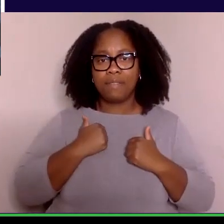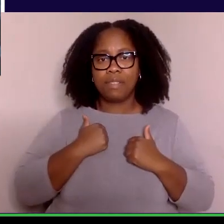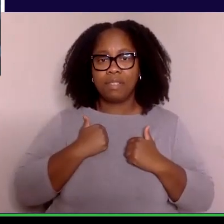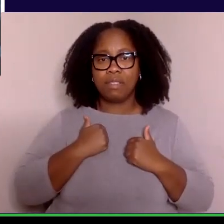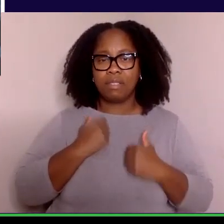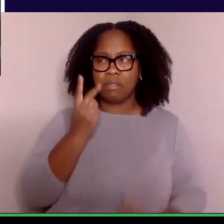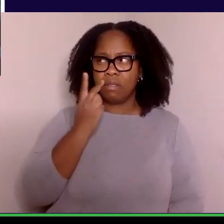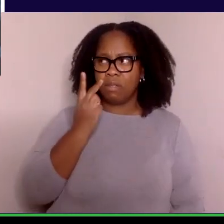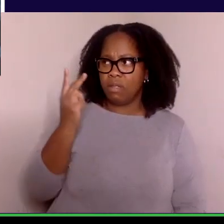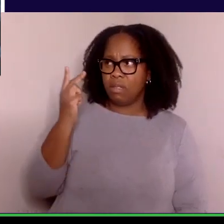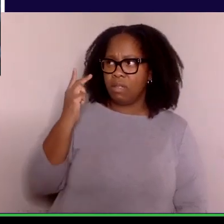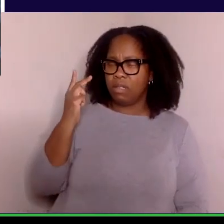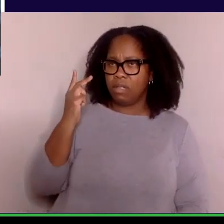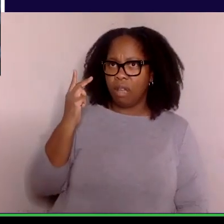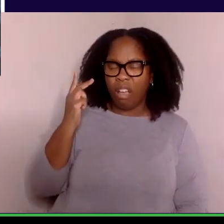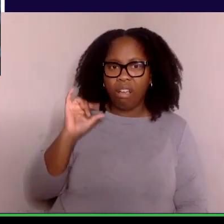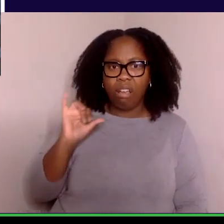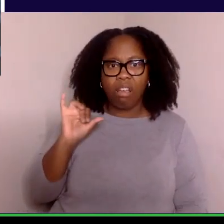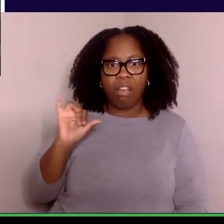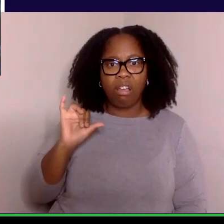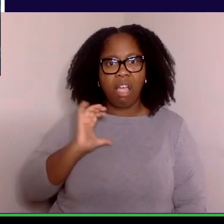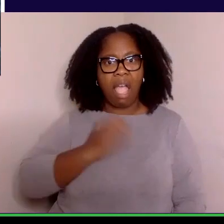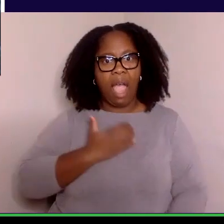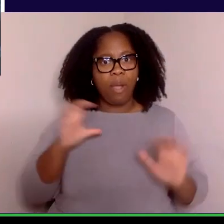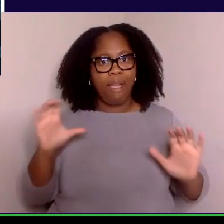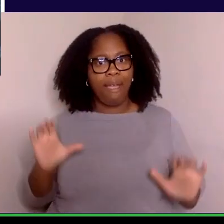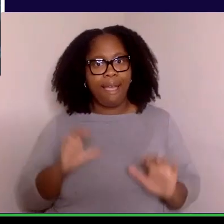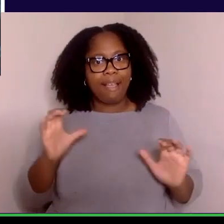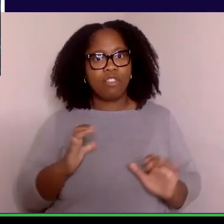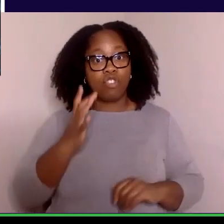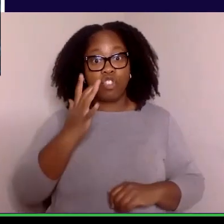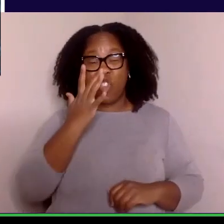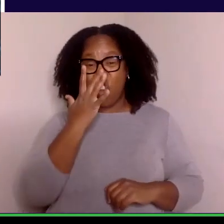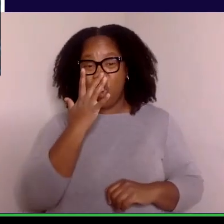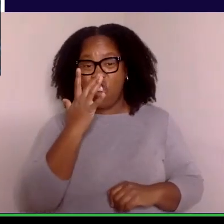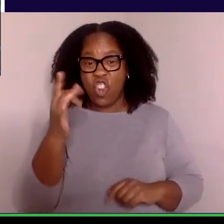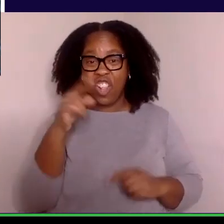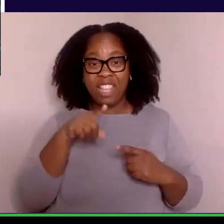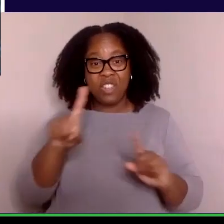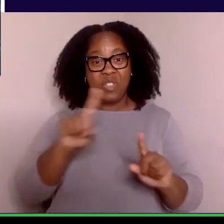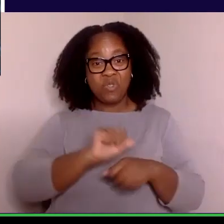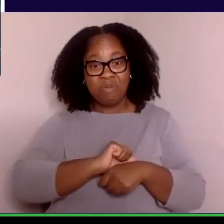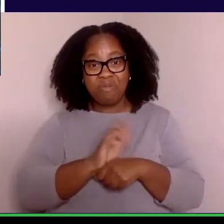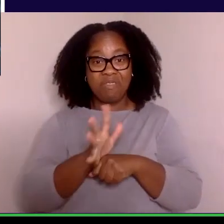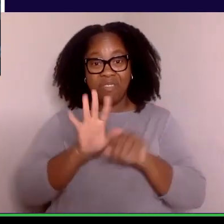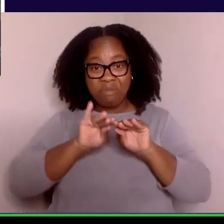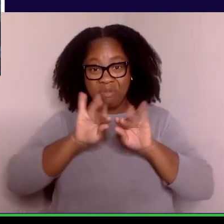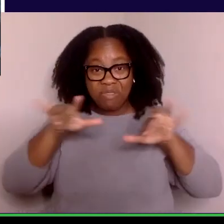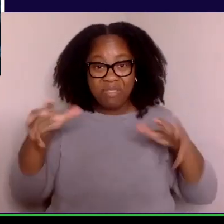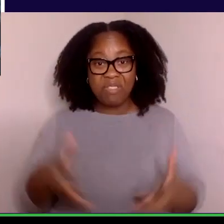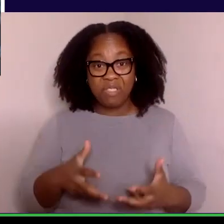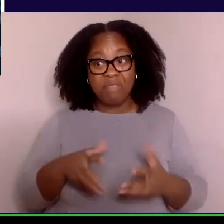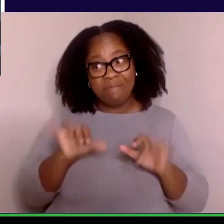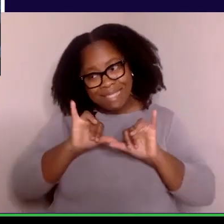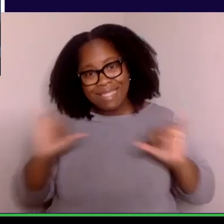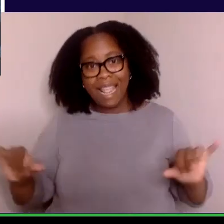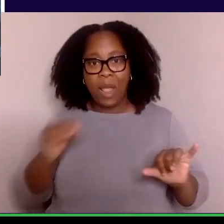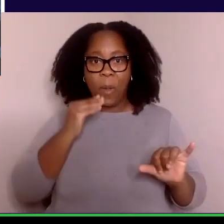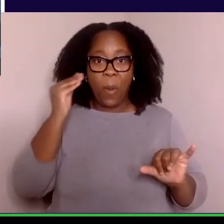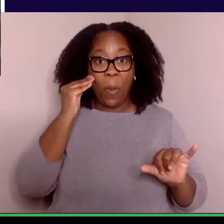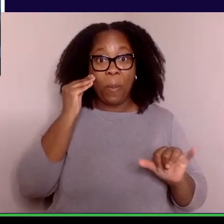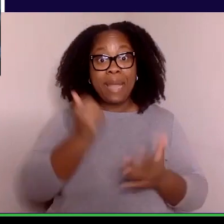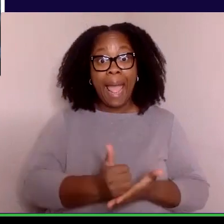in the early stages of this pandemic to stay home helped flatten the spread and literally